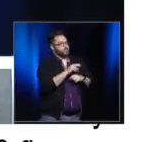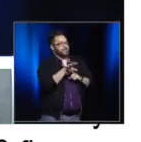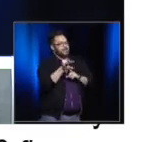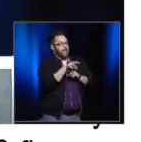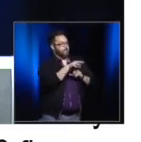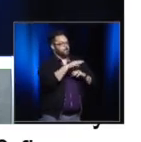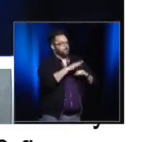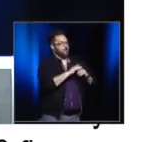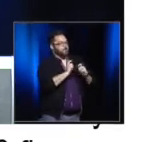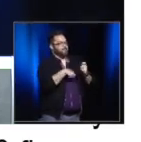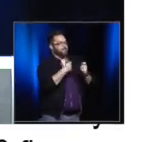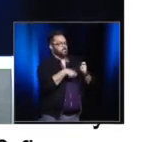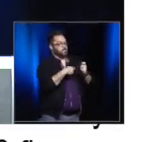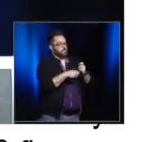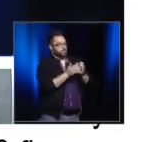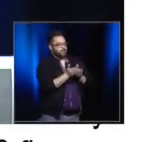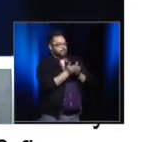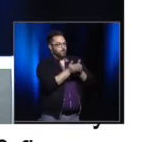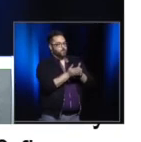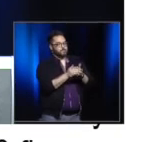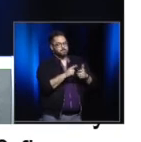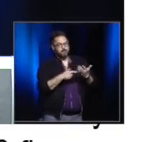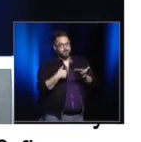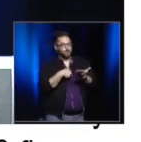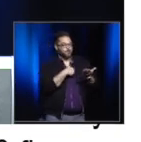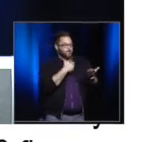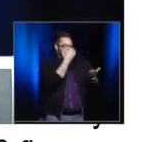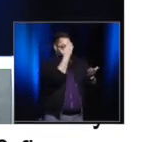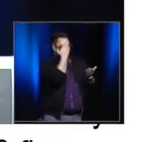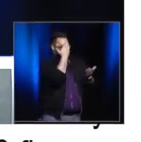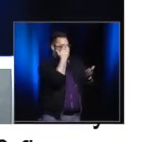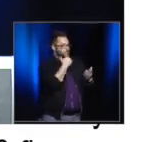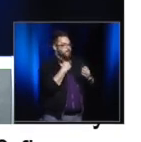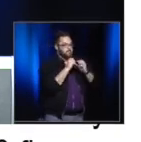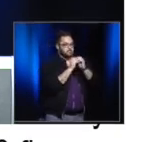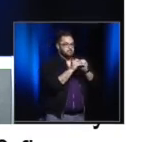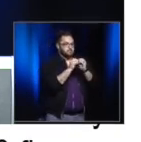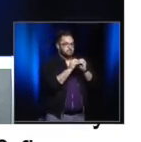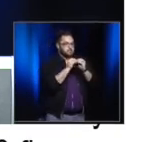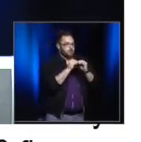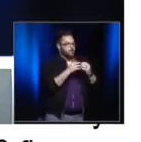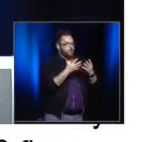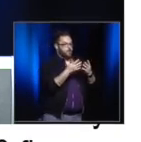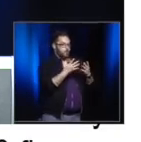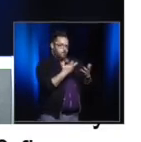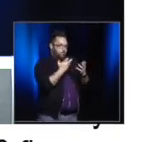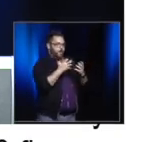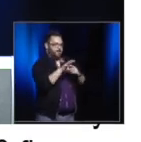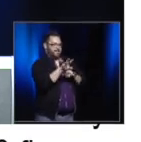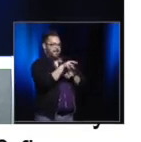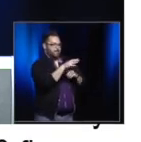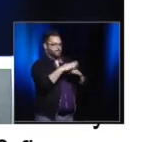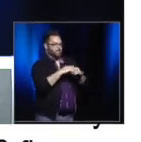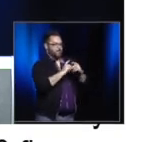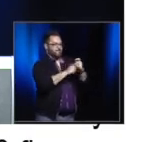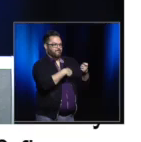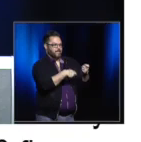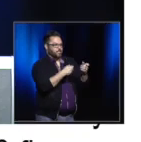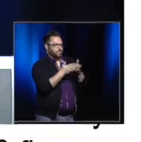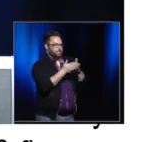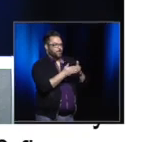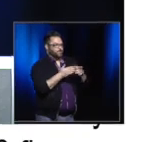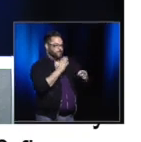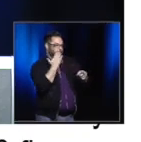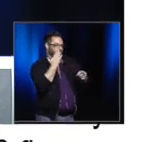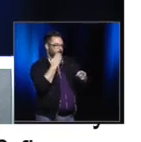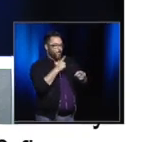vessels. The irony is not lost, I think, on any of us who's had the fight with the fishing industry to have cameras on vessels, because when you walk down any street